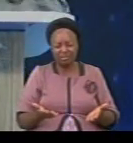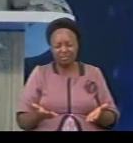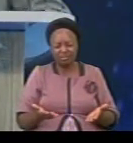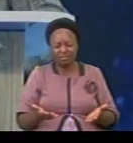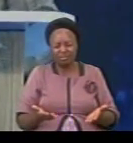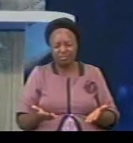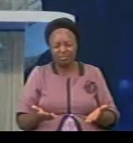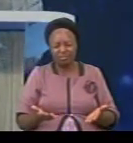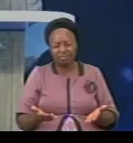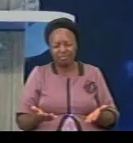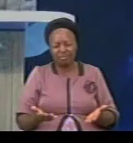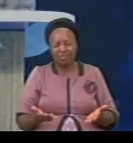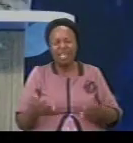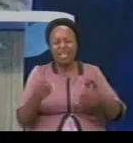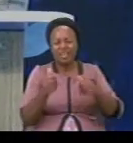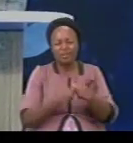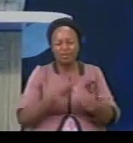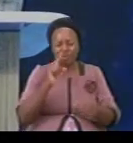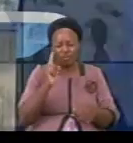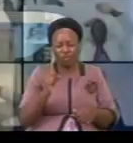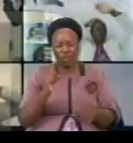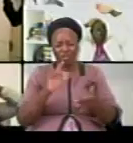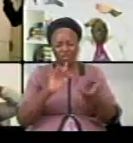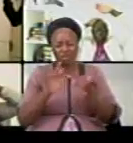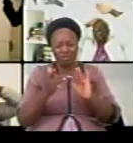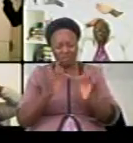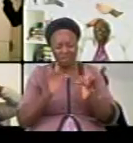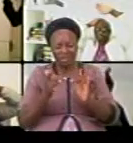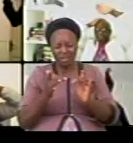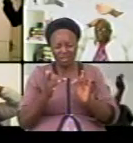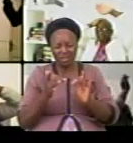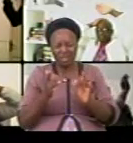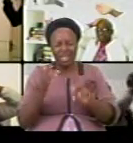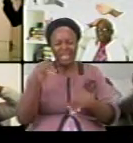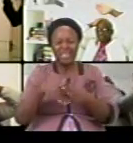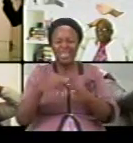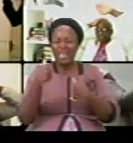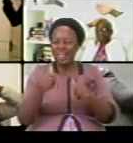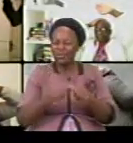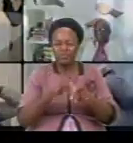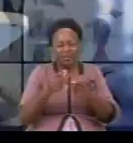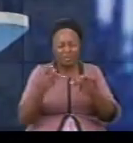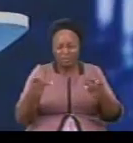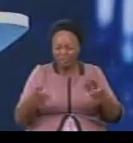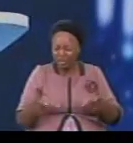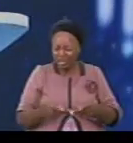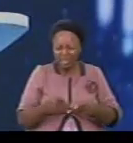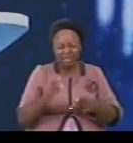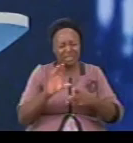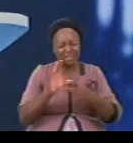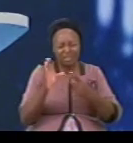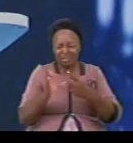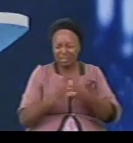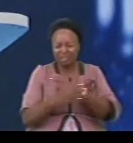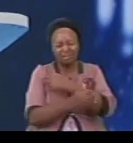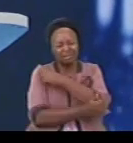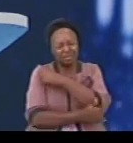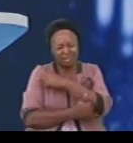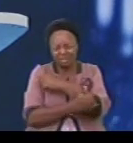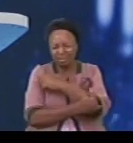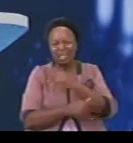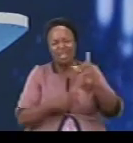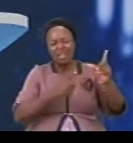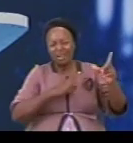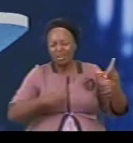in every congregation a community and Country Lord I pray that transformation was